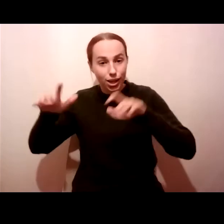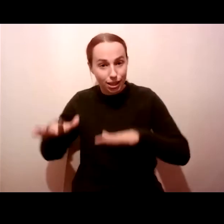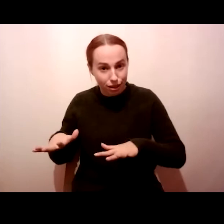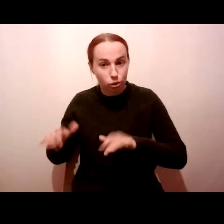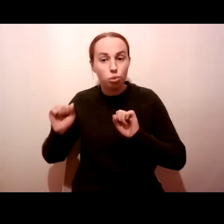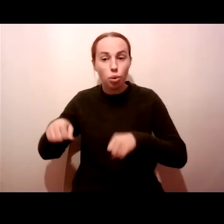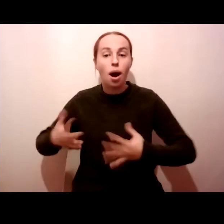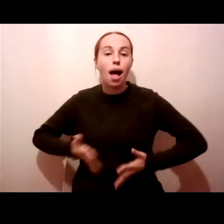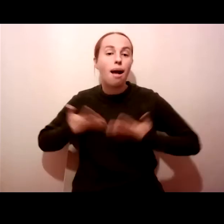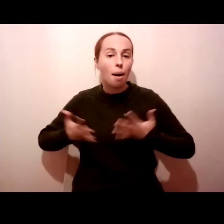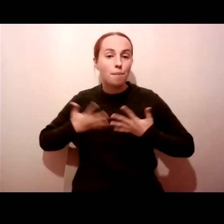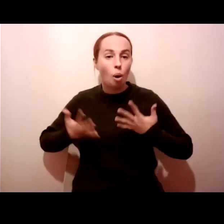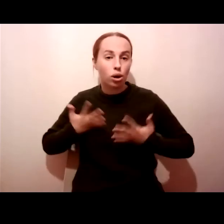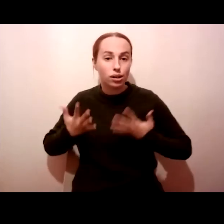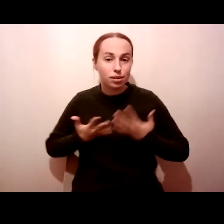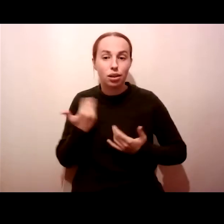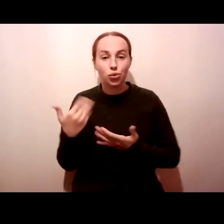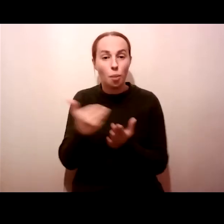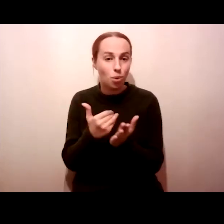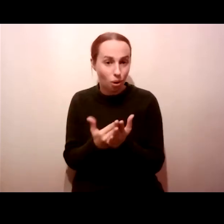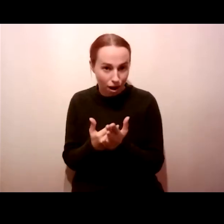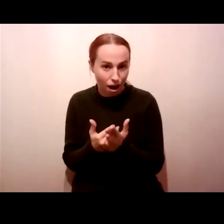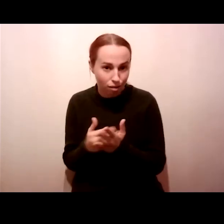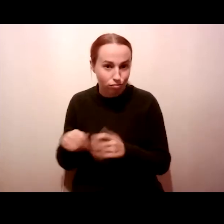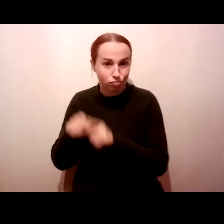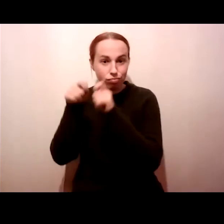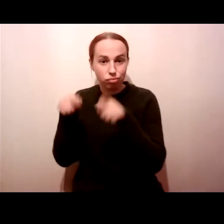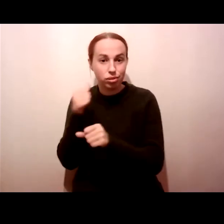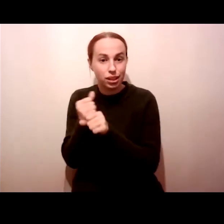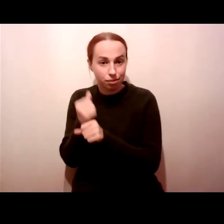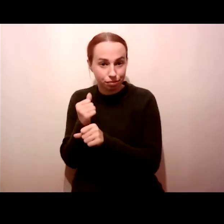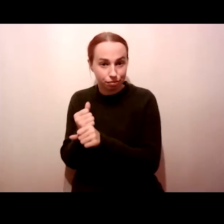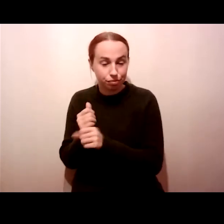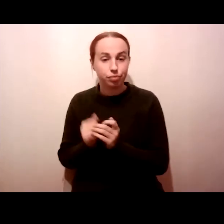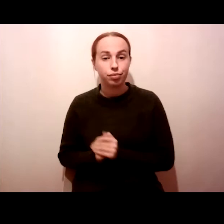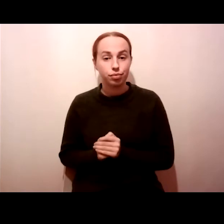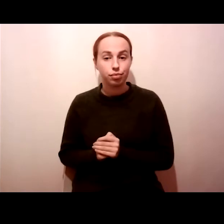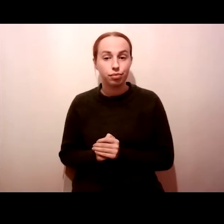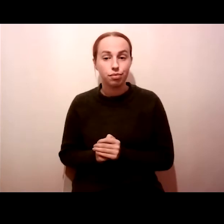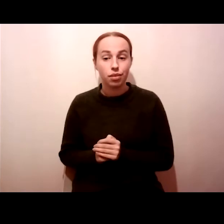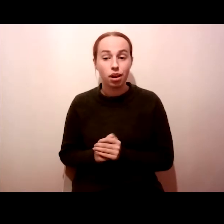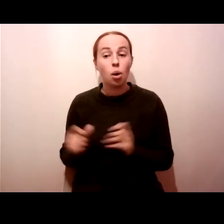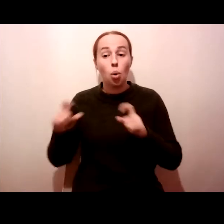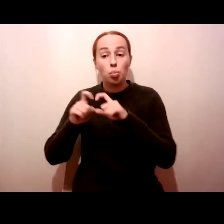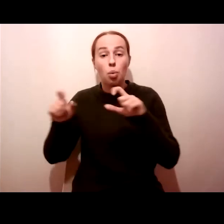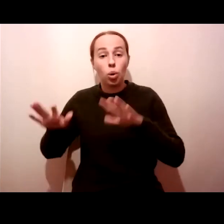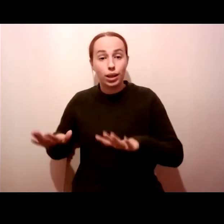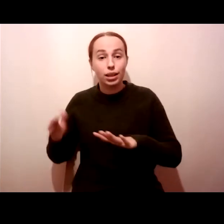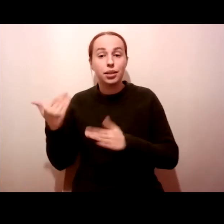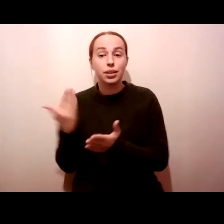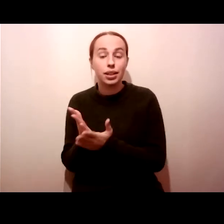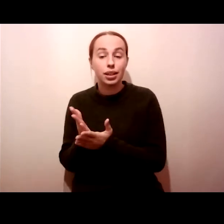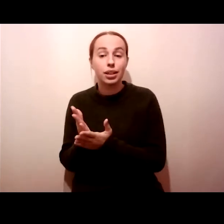resources for emotional programs to be introduced and active at